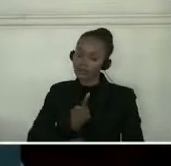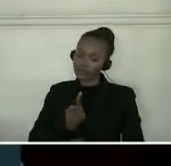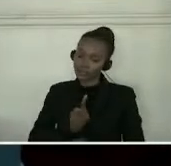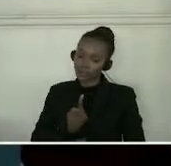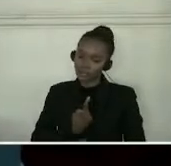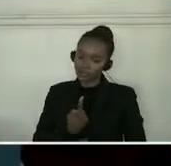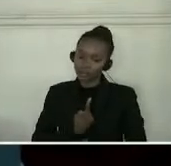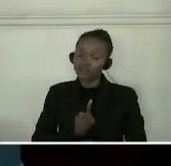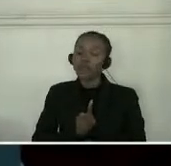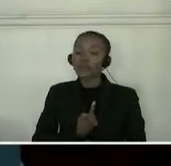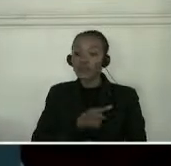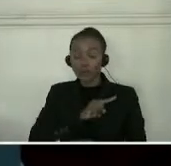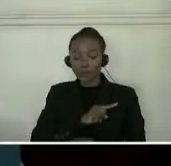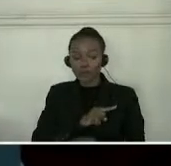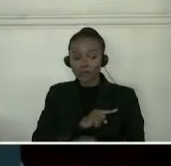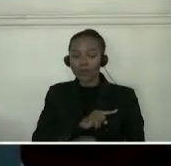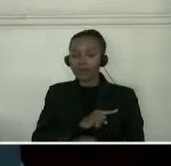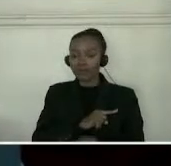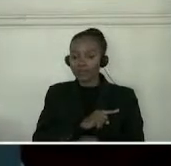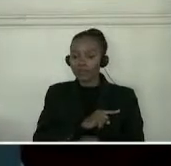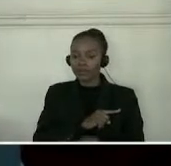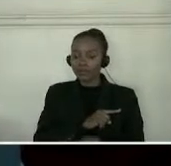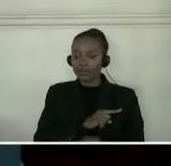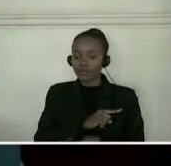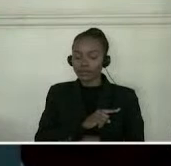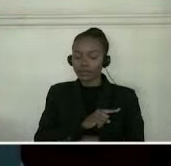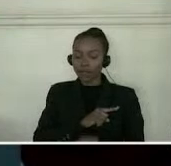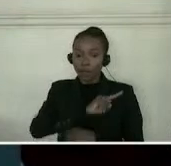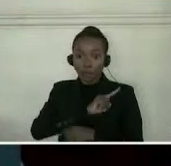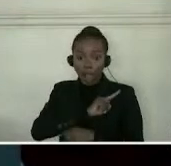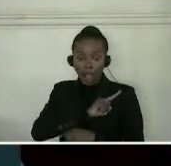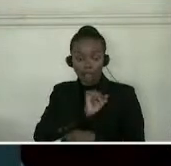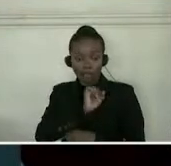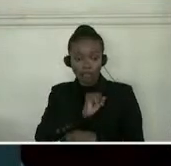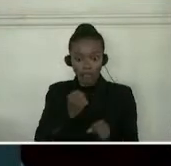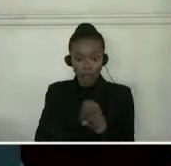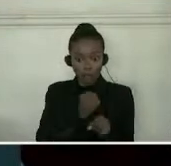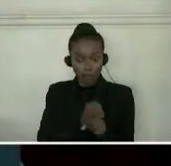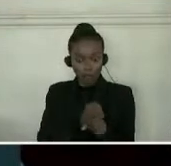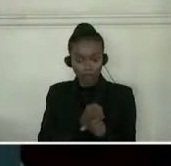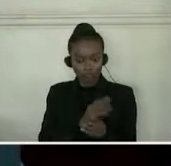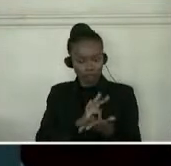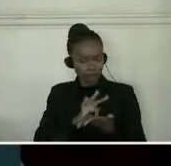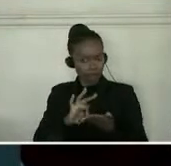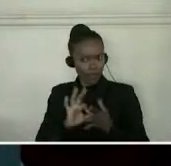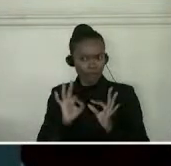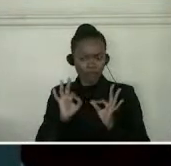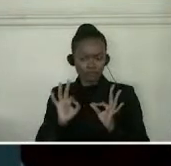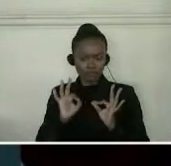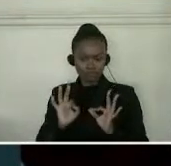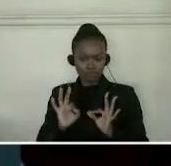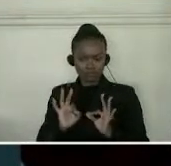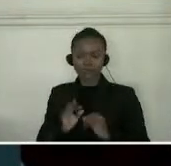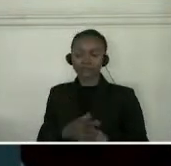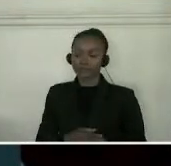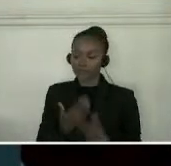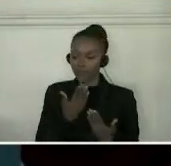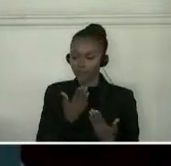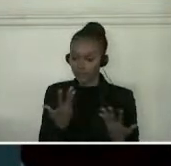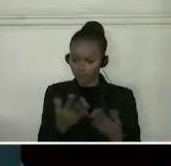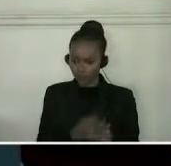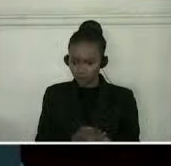place there will be no clean audits anymore because the vultures in arts and culture is waiting thank